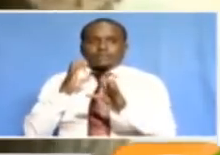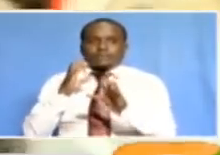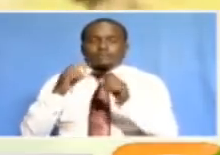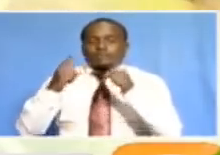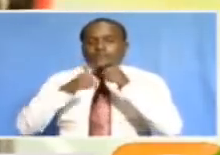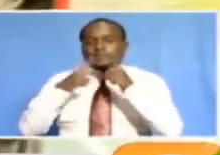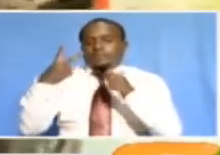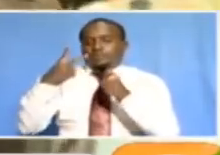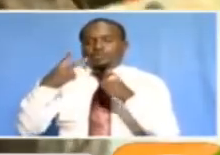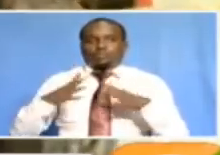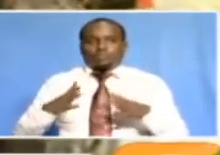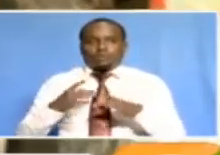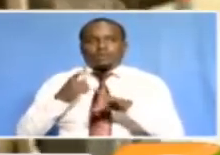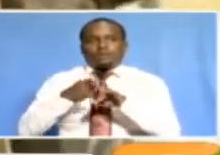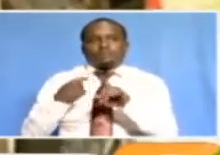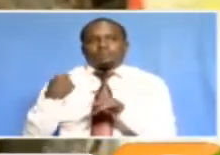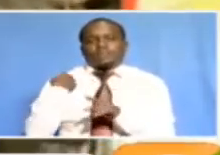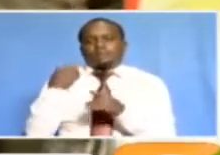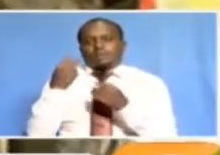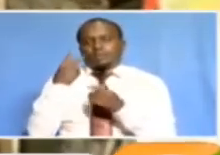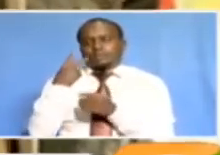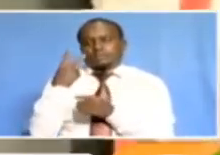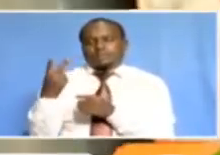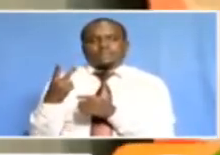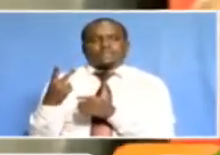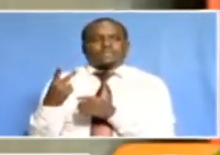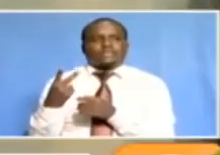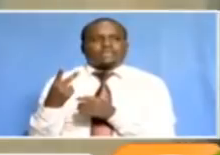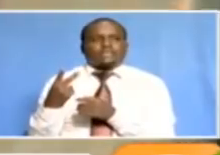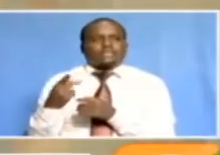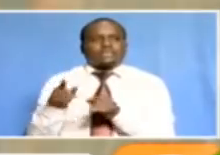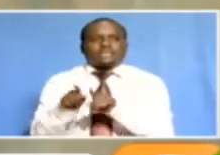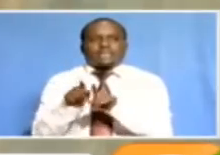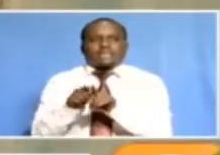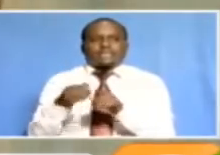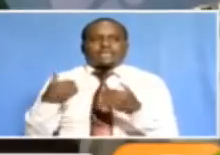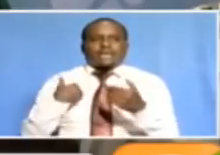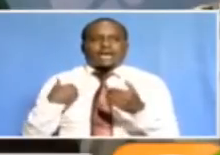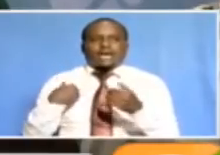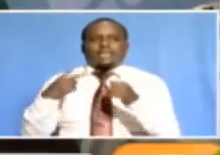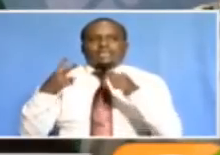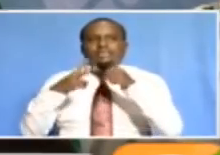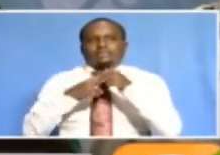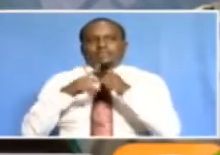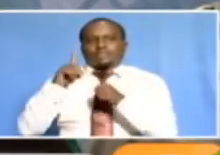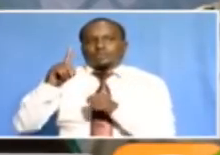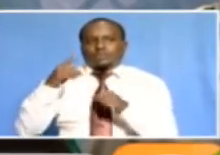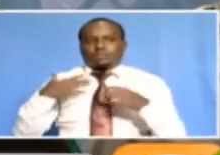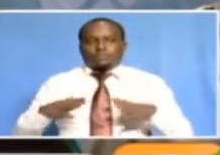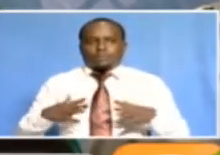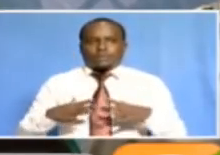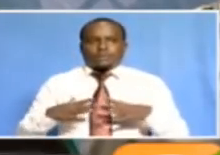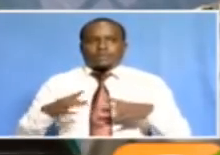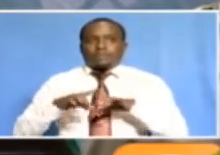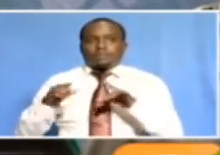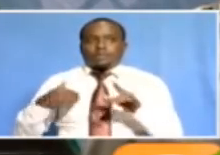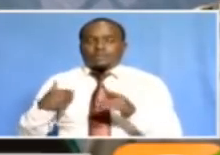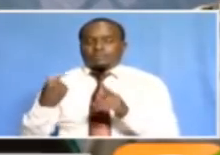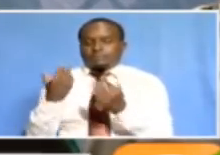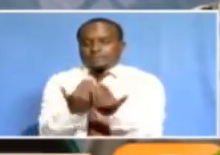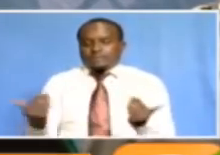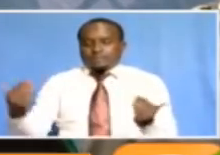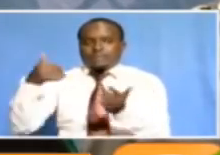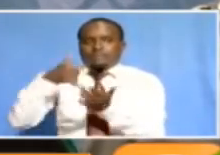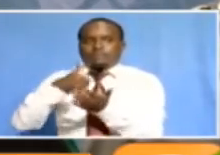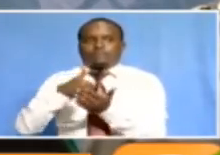62. From the figures we have right now, it looks like this bus was carrying 71 people. However, there are several children in